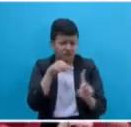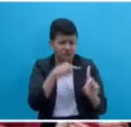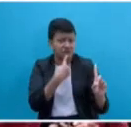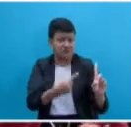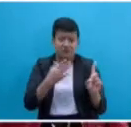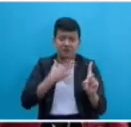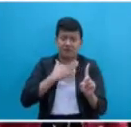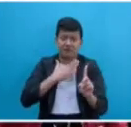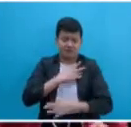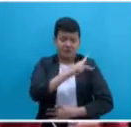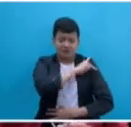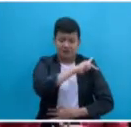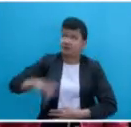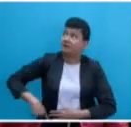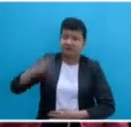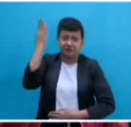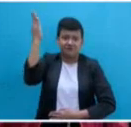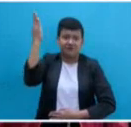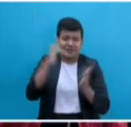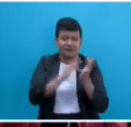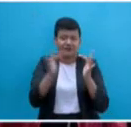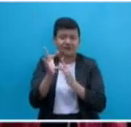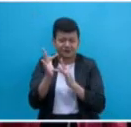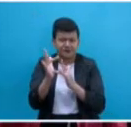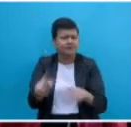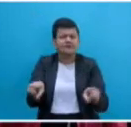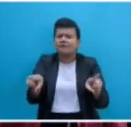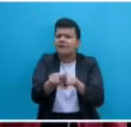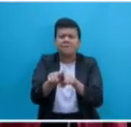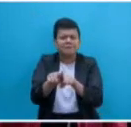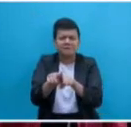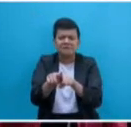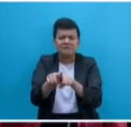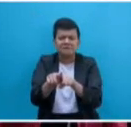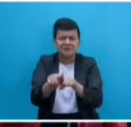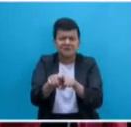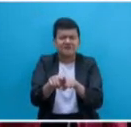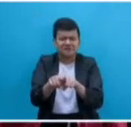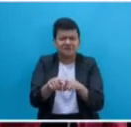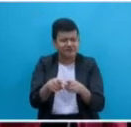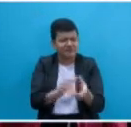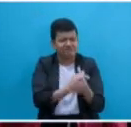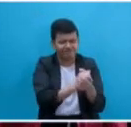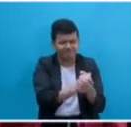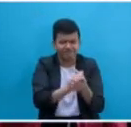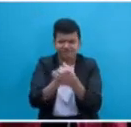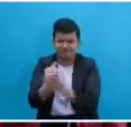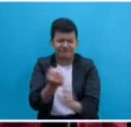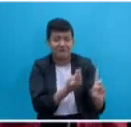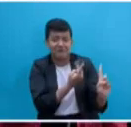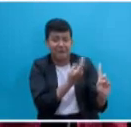me. Congratulations, Mrs. Prasad, on your birthday, and congratulations to the Prasad family for